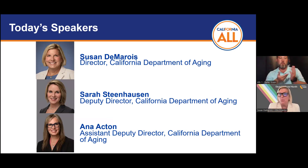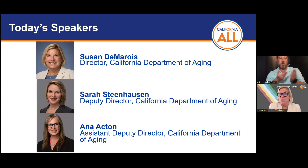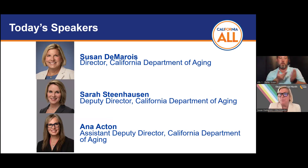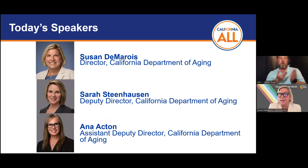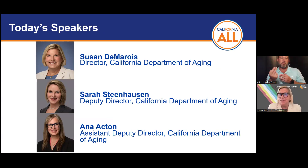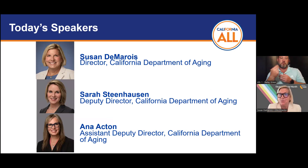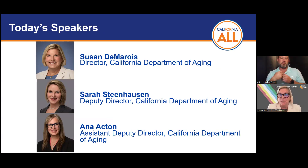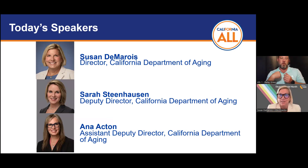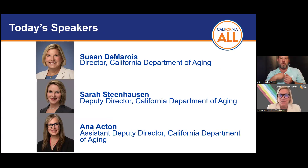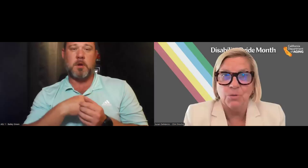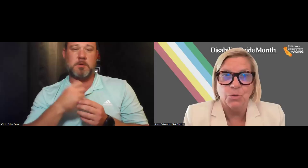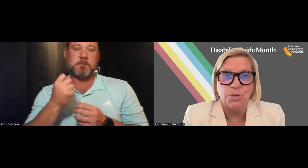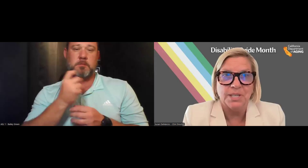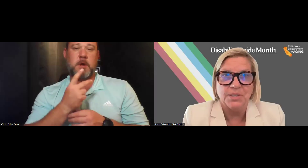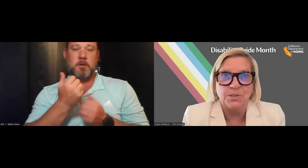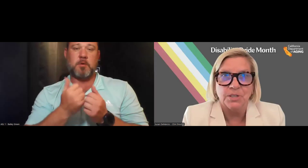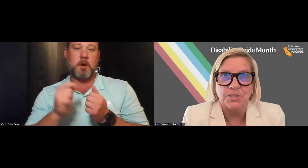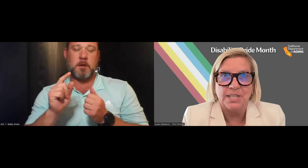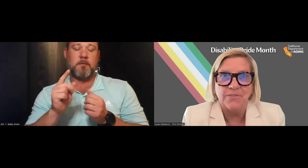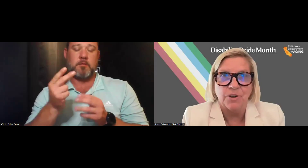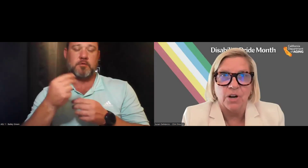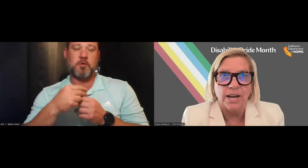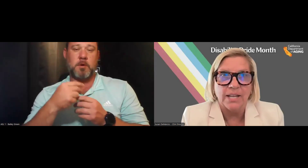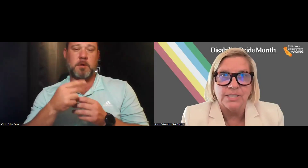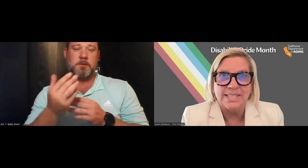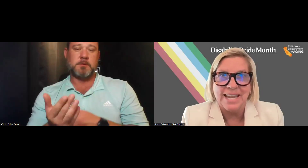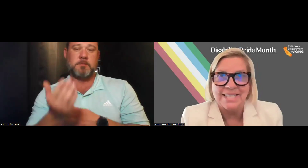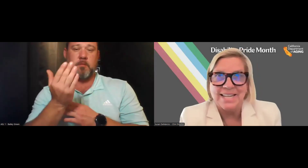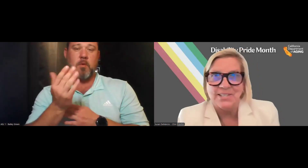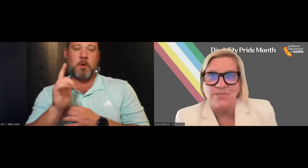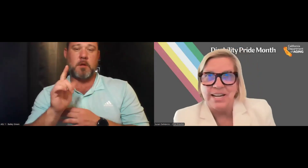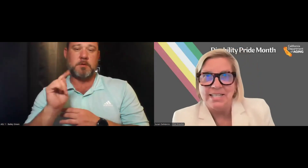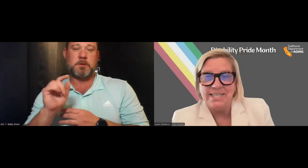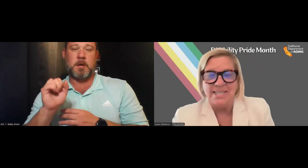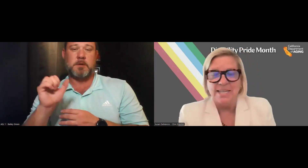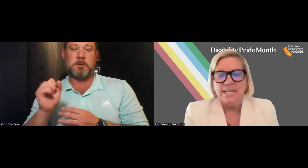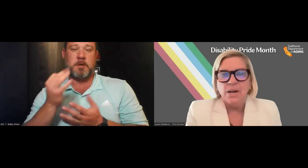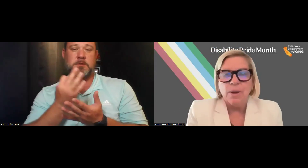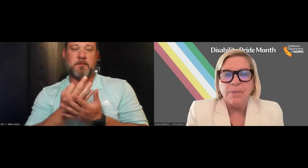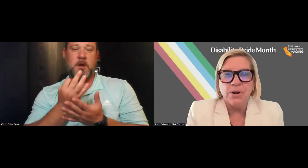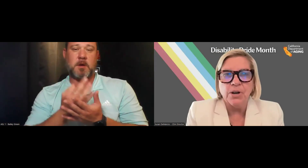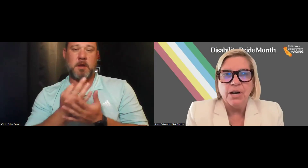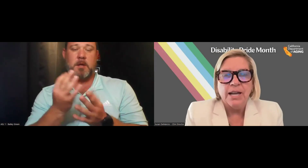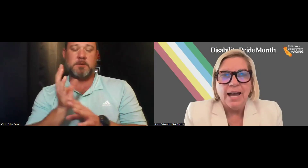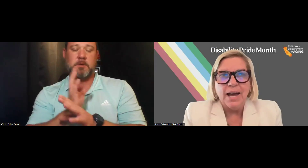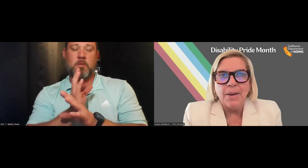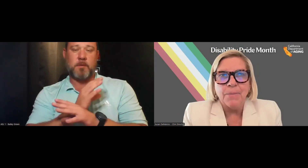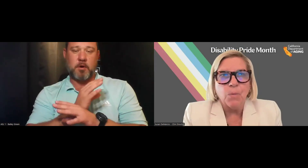joining us. Welcome back to any of you who joined us earlier today for our LTSS financing